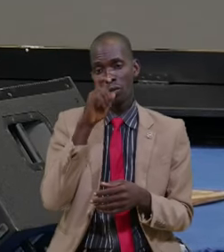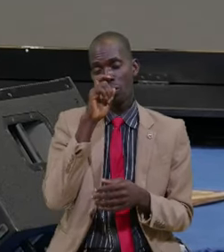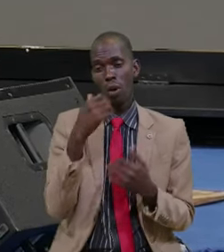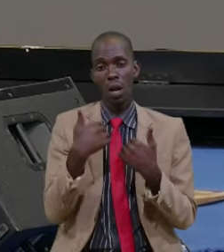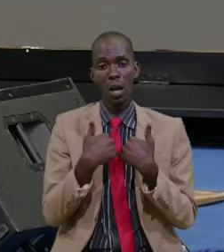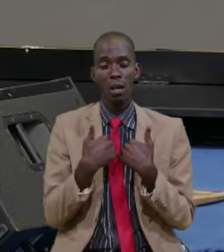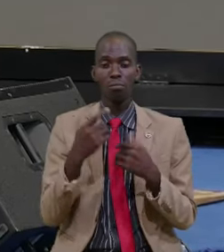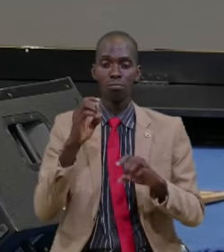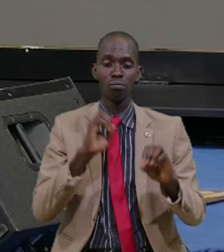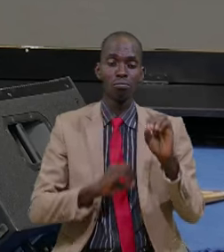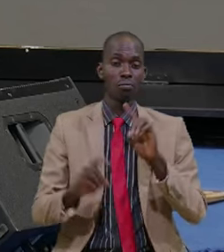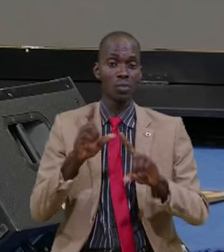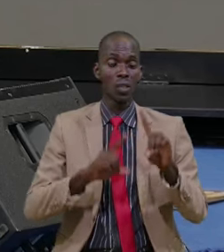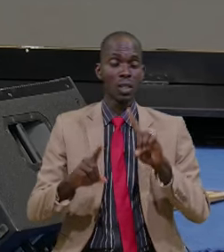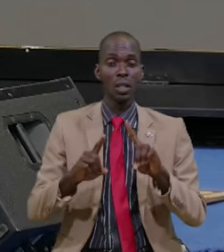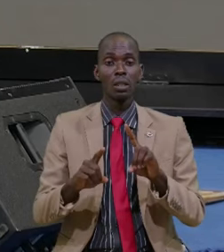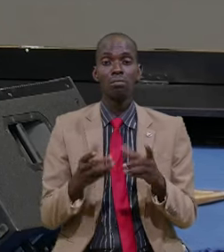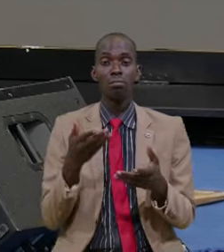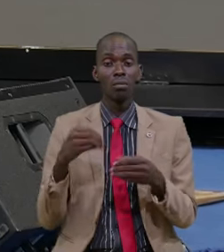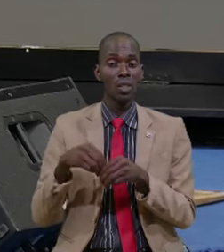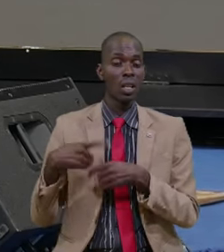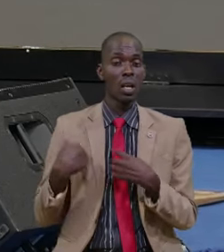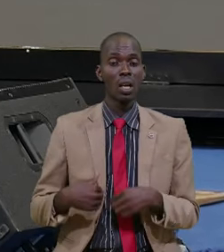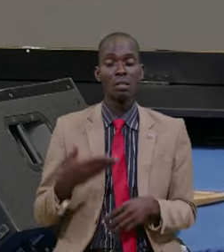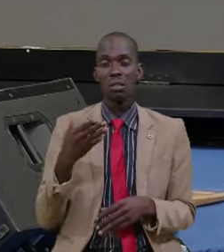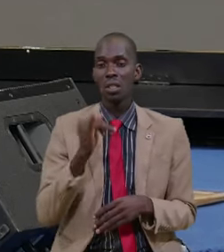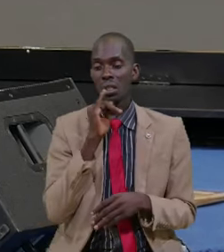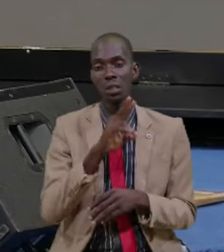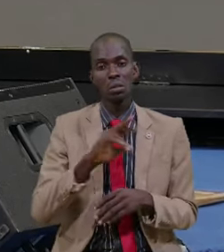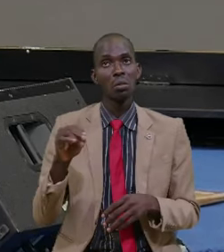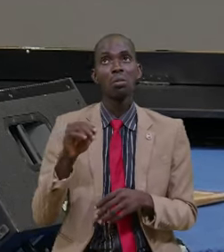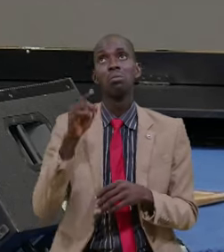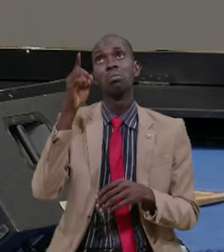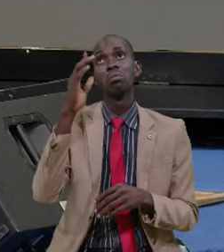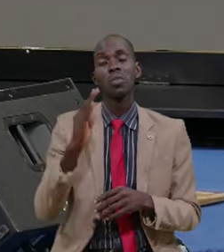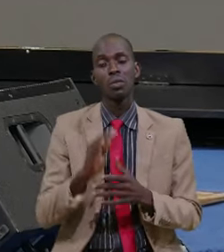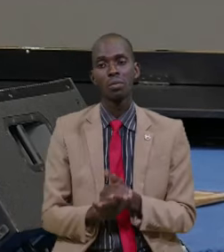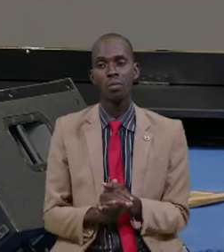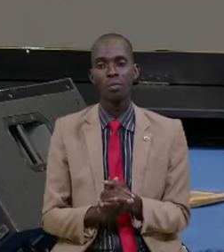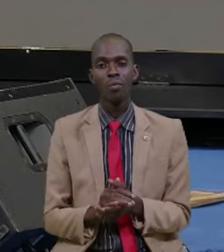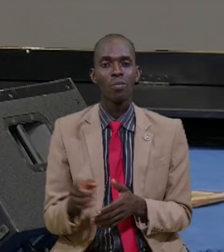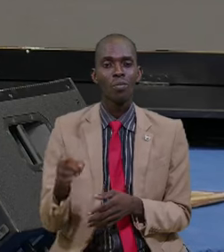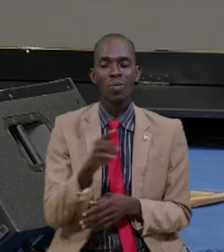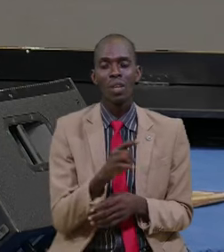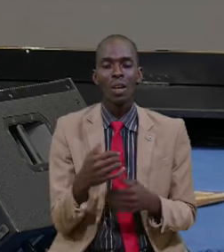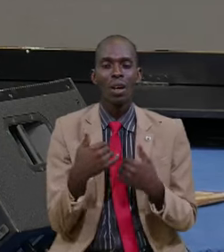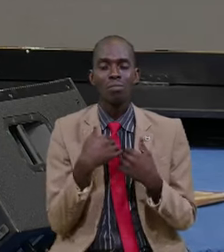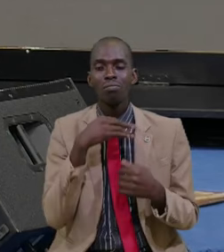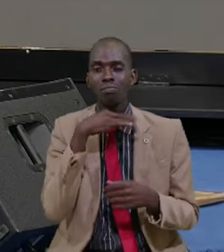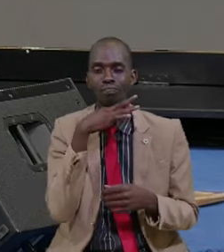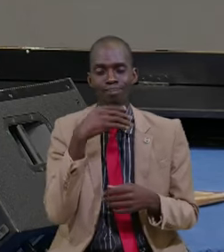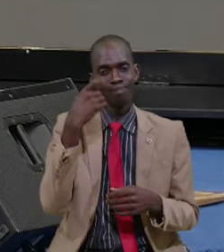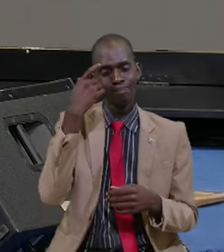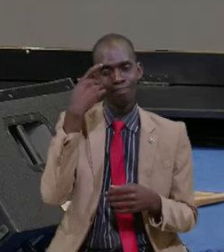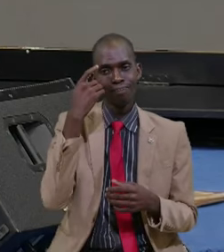his heart, there is no God. They are corrupt. They